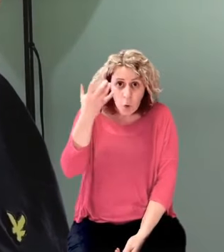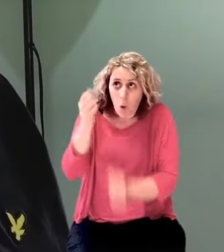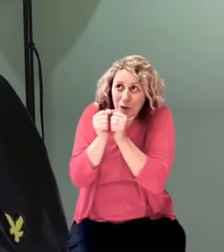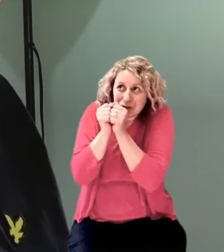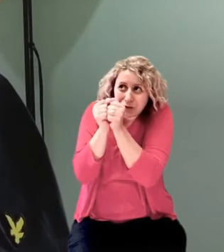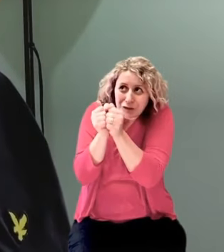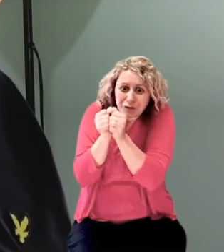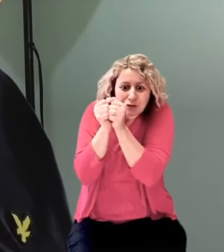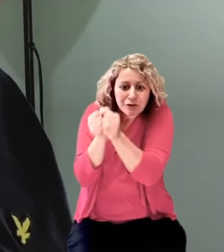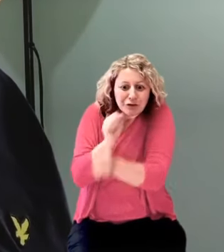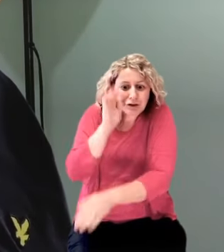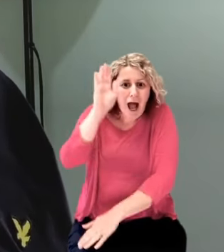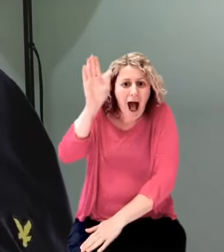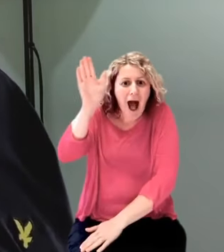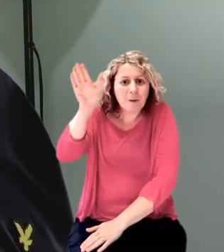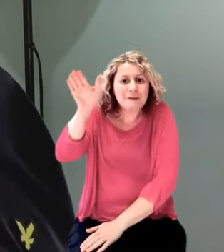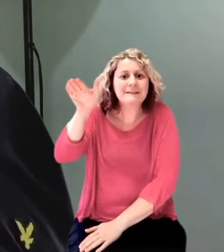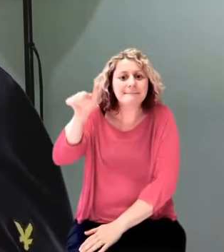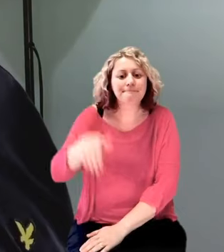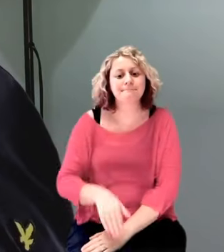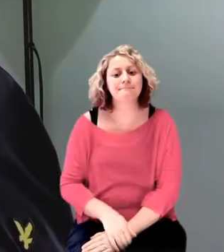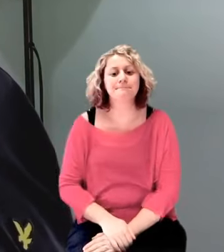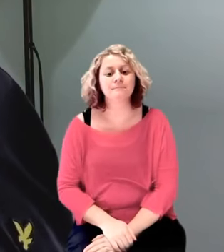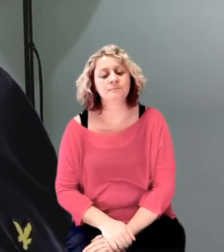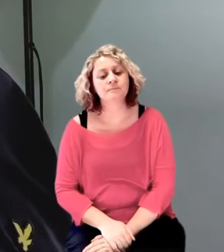Treasure house this